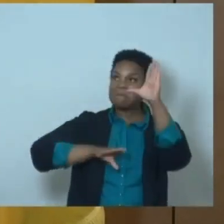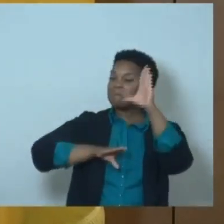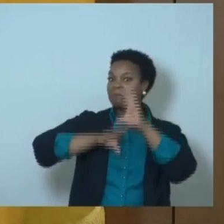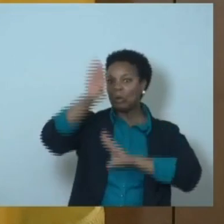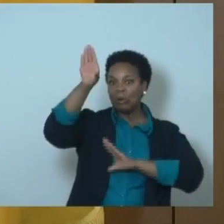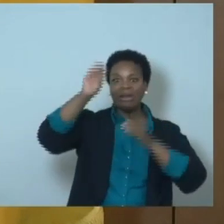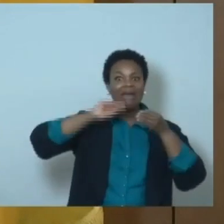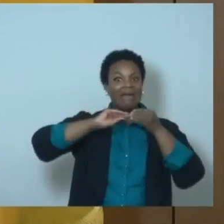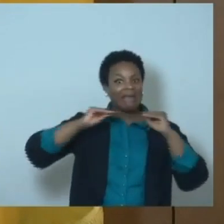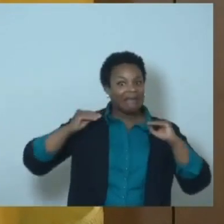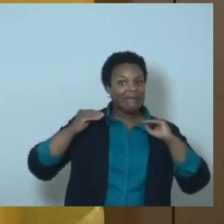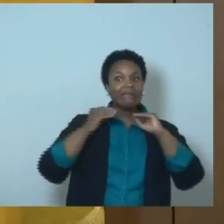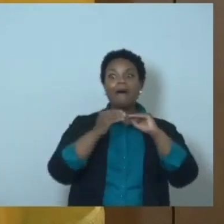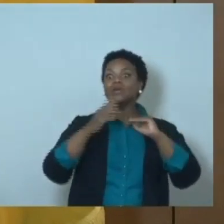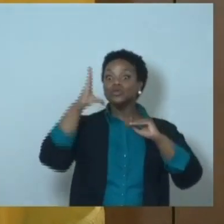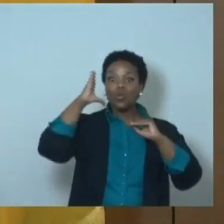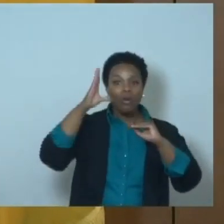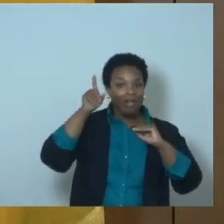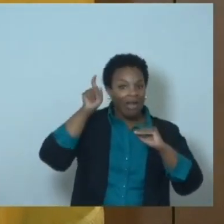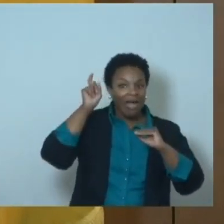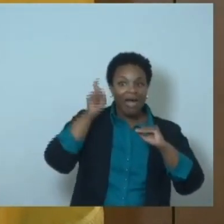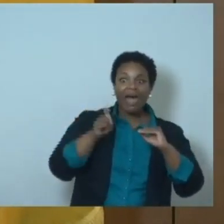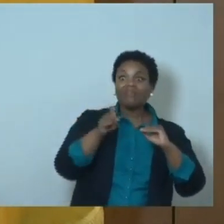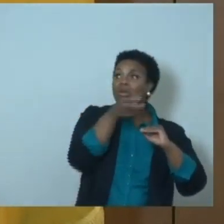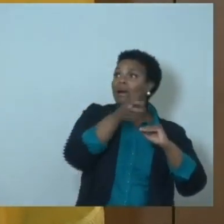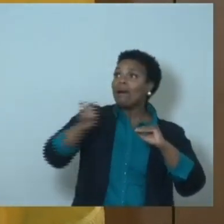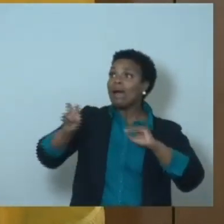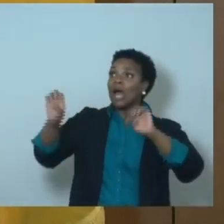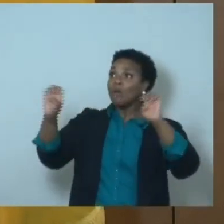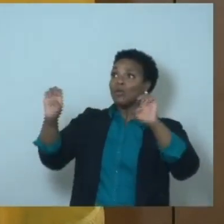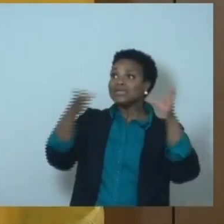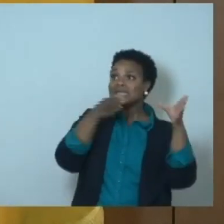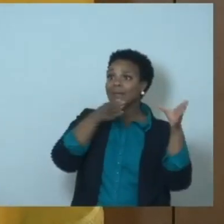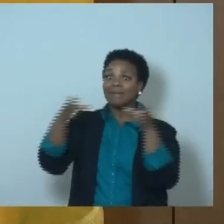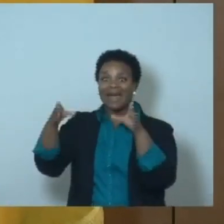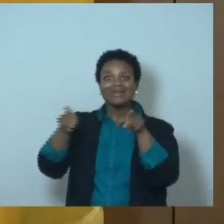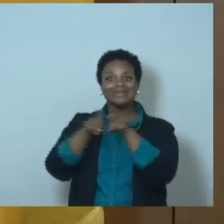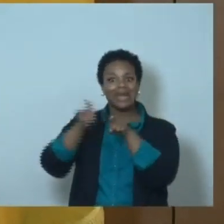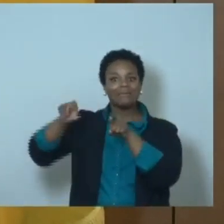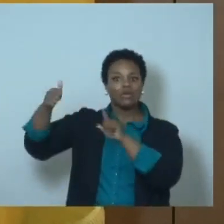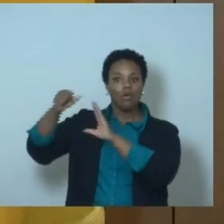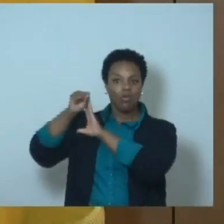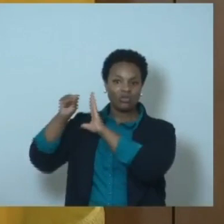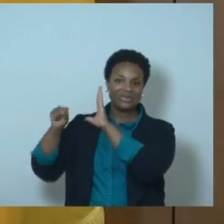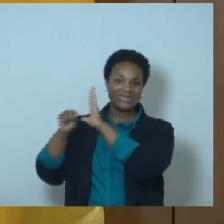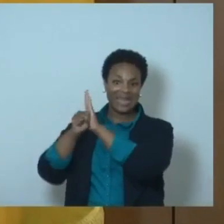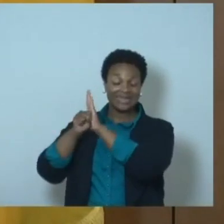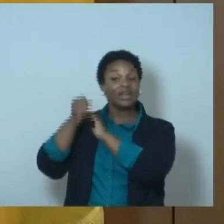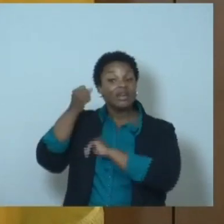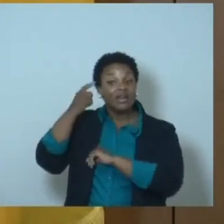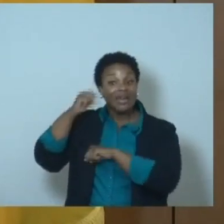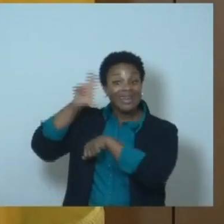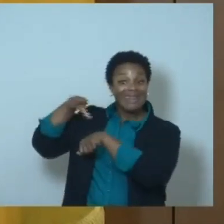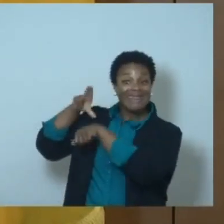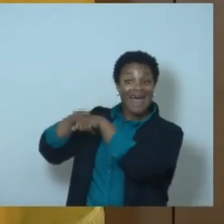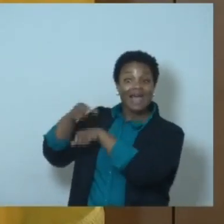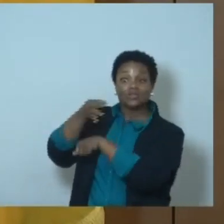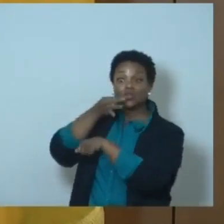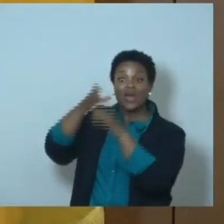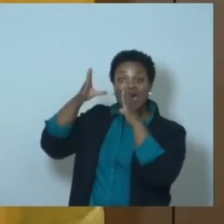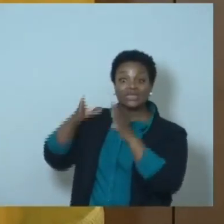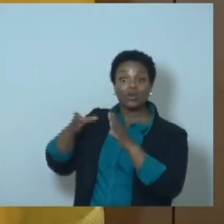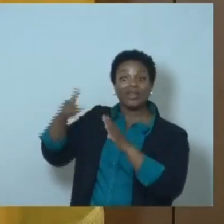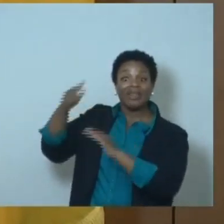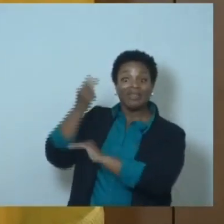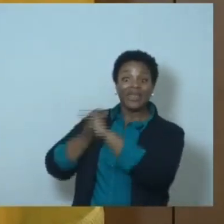that other states are seeing. And the national experts are predicting incredible spikes related,